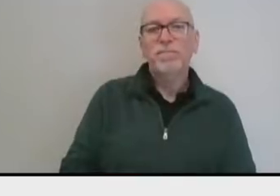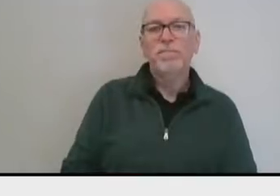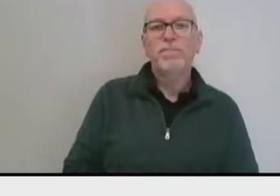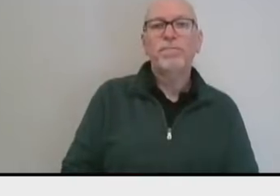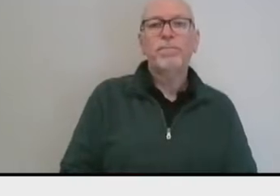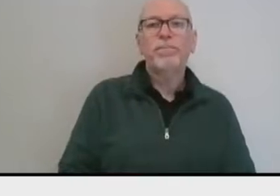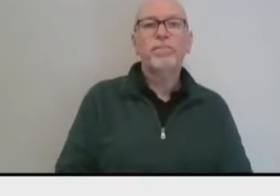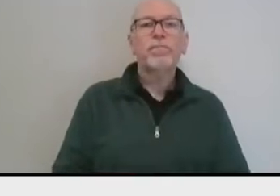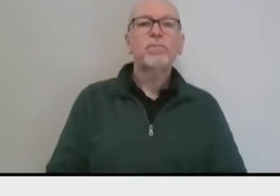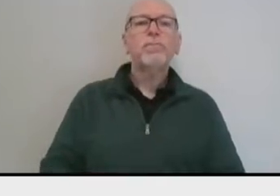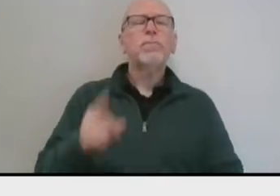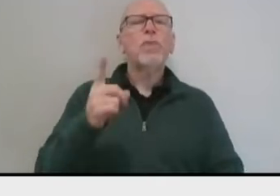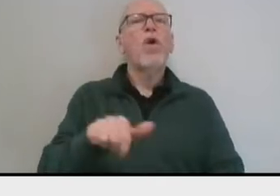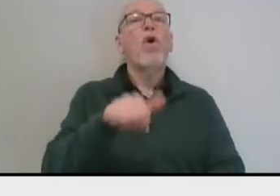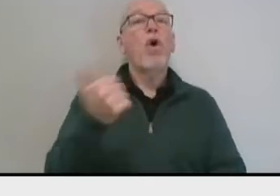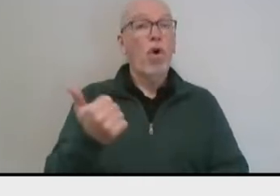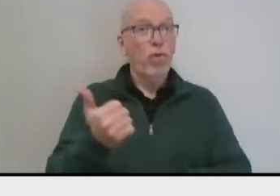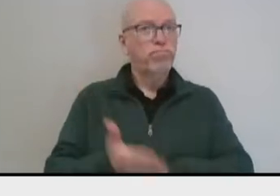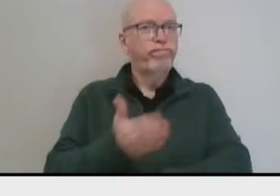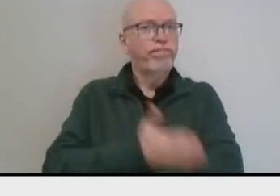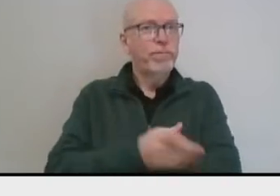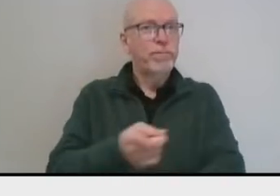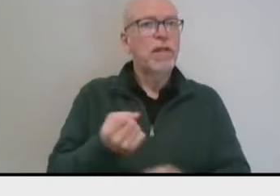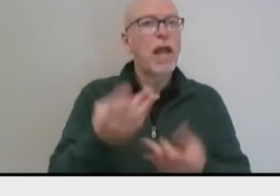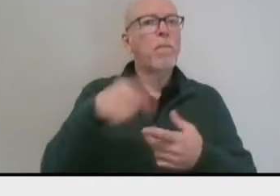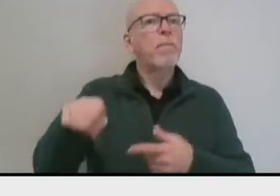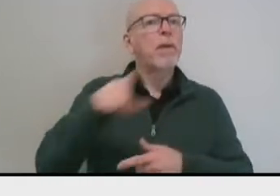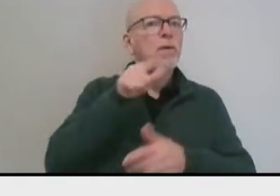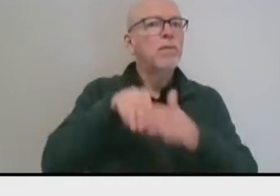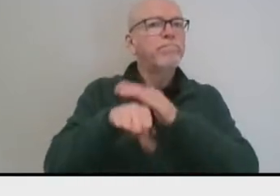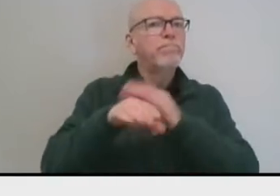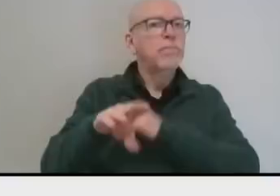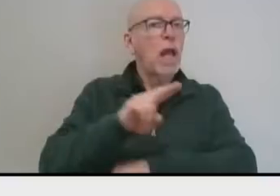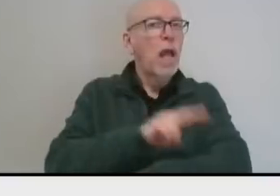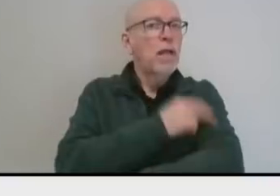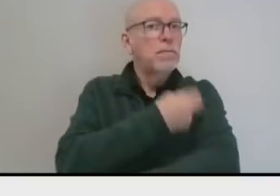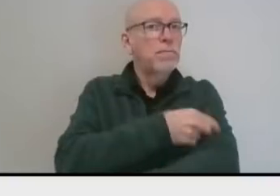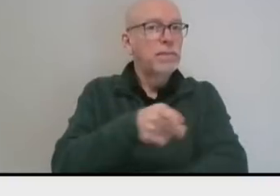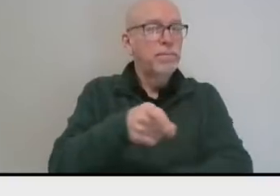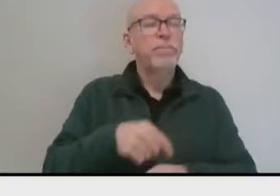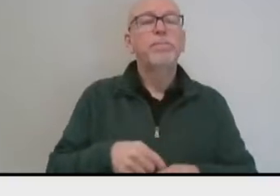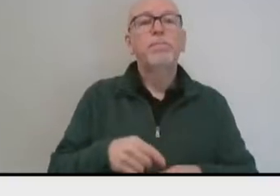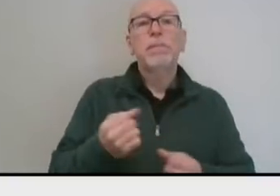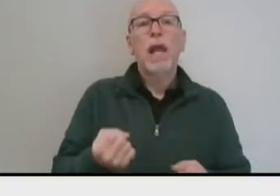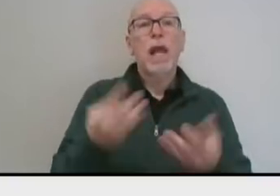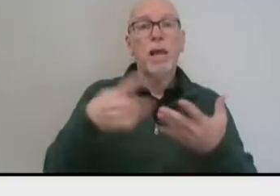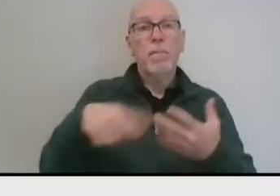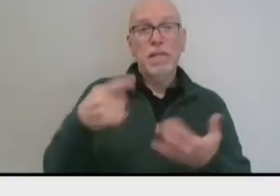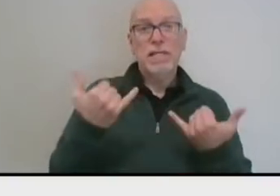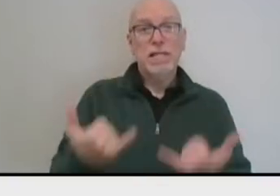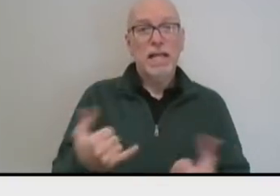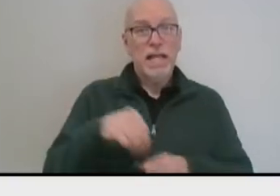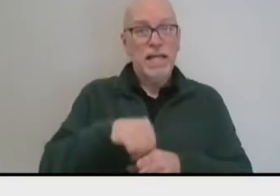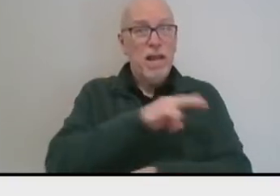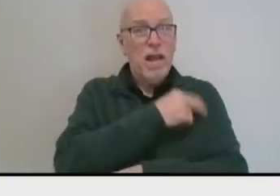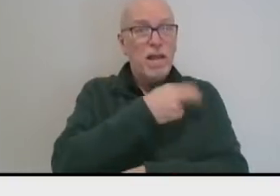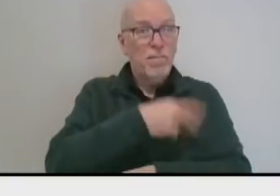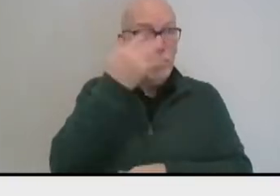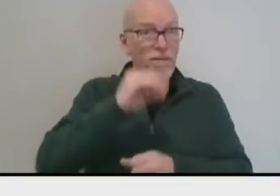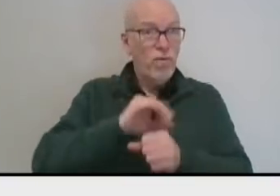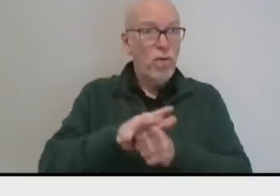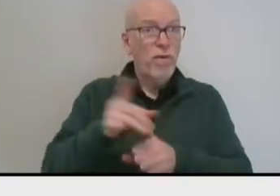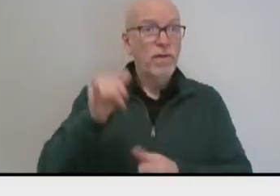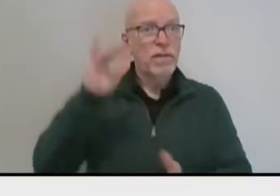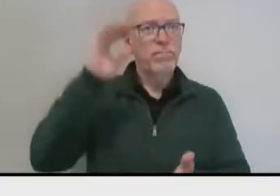also have seen another decline in the number of Hoosiers hospitalized with COVID symptoms. The number of Hoosiers currently hospitalized with symptoms of COVID has